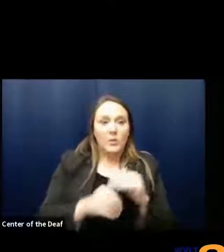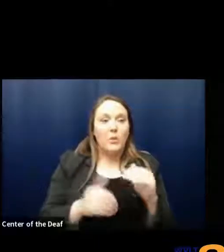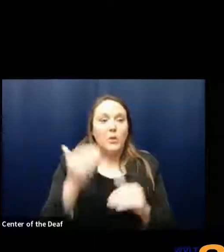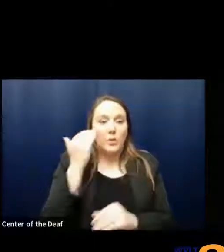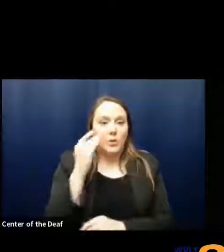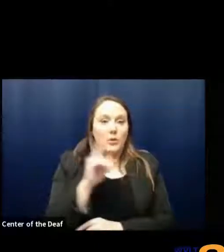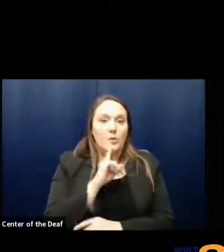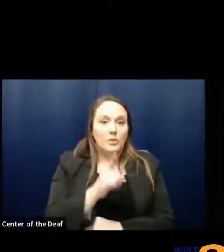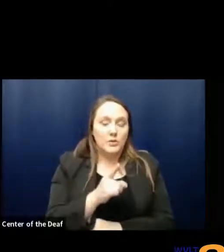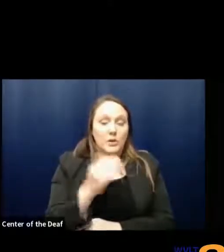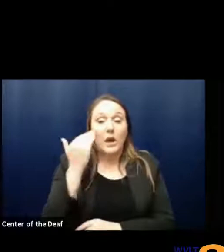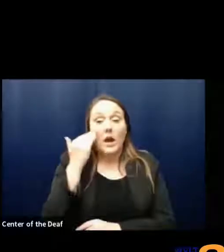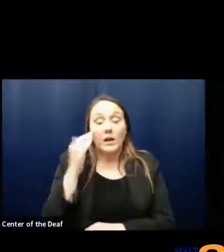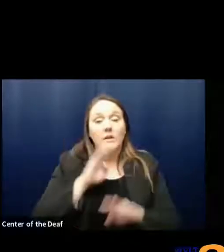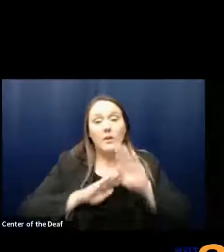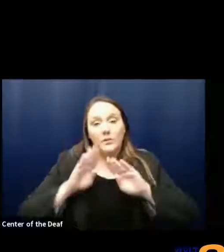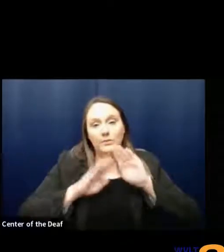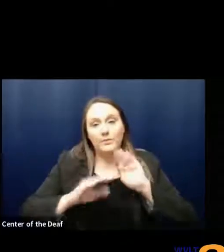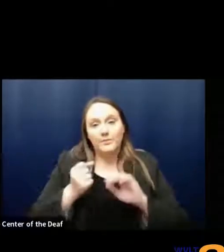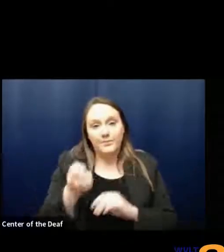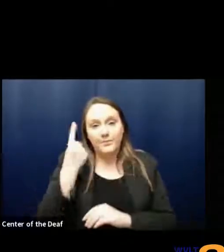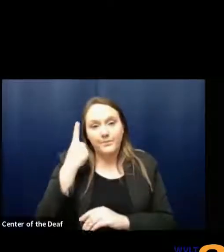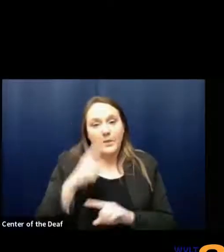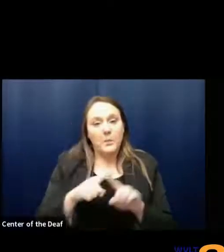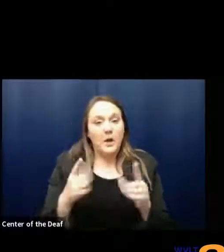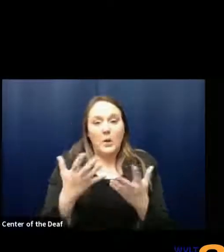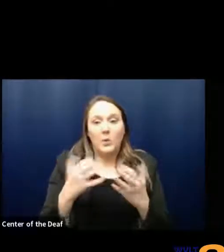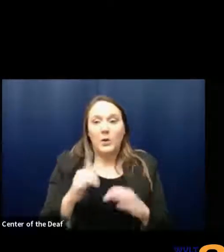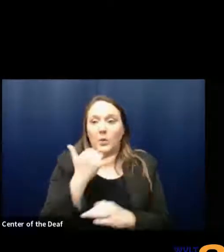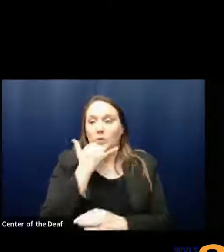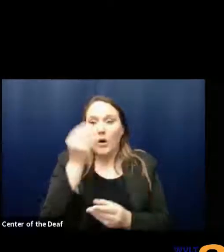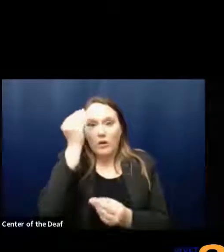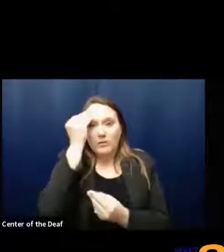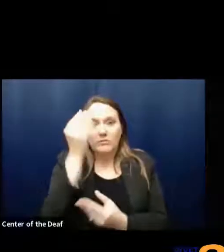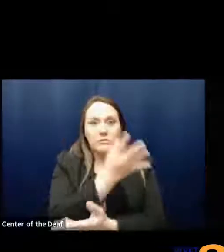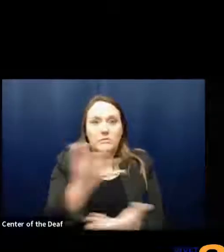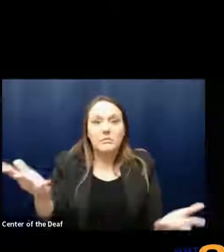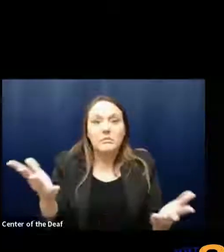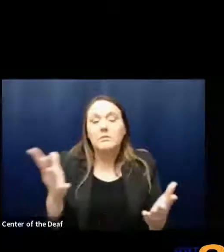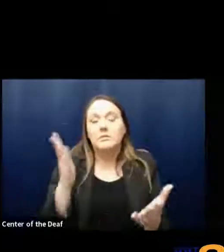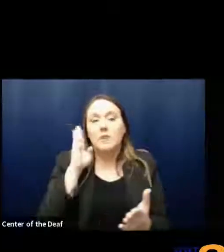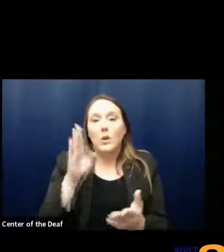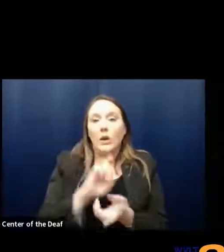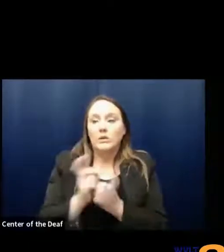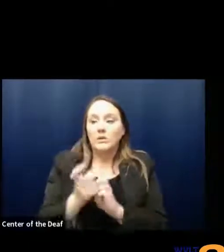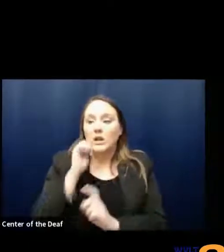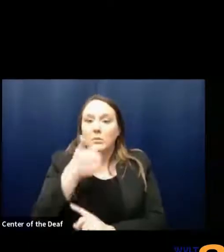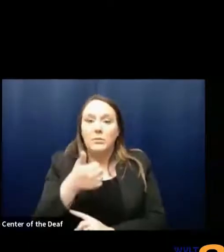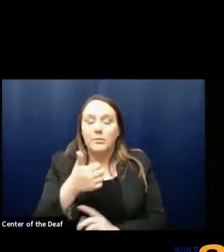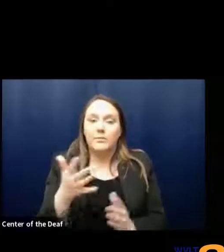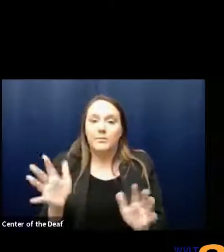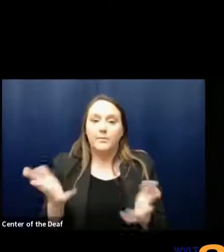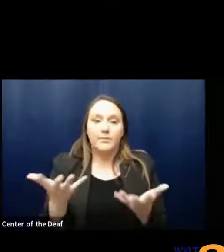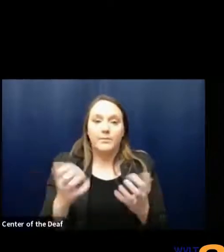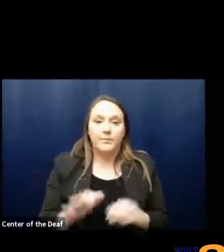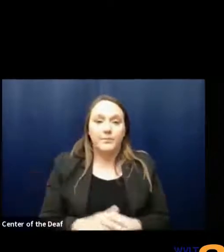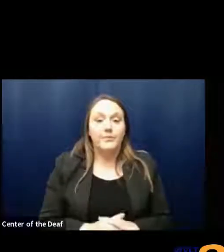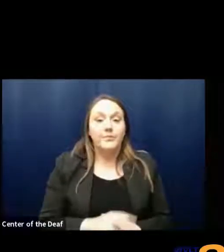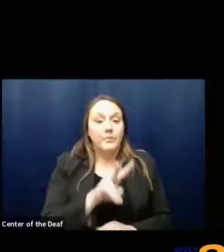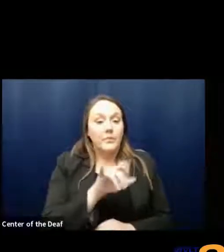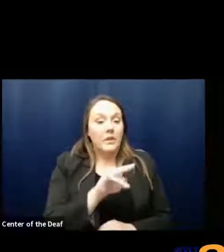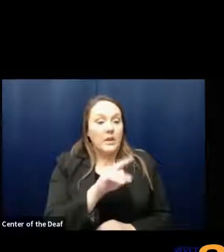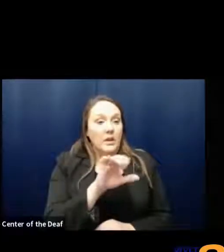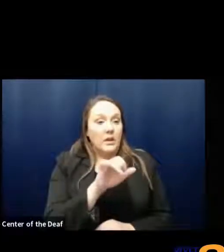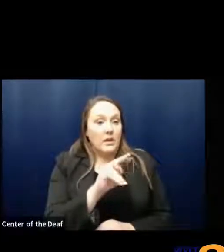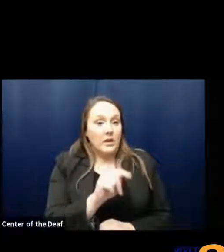know that's frustrating, I understand, but we don't want to put misinformation out that's going to change immediately. Vincent's question was, he was